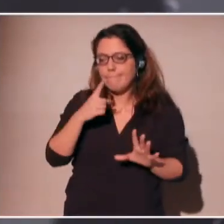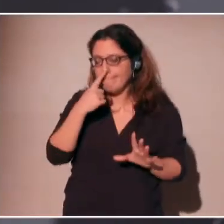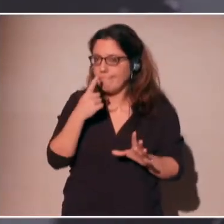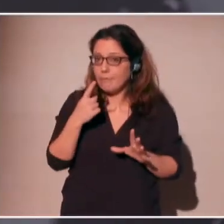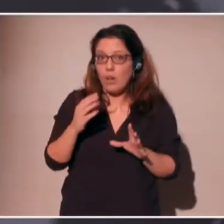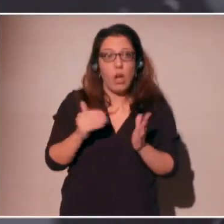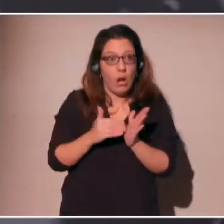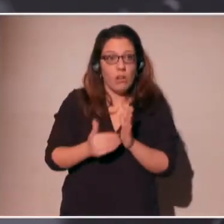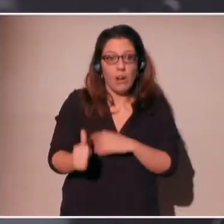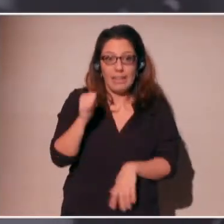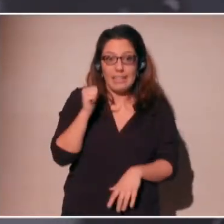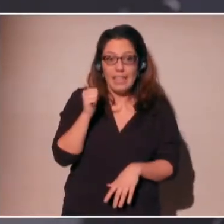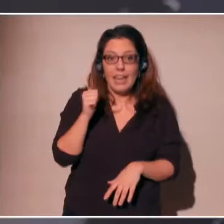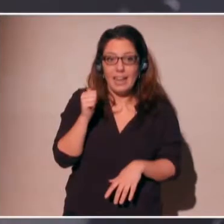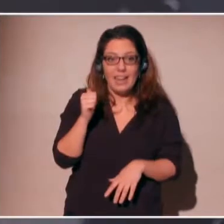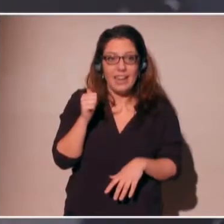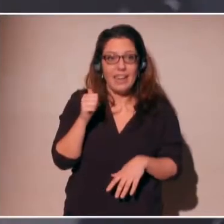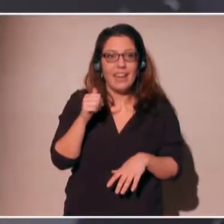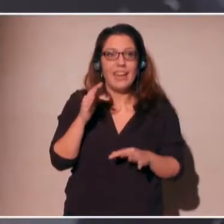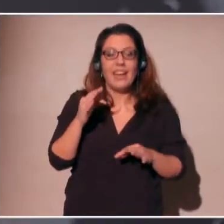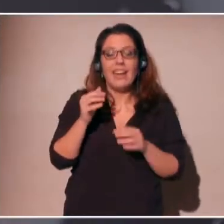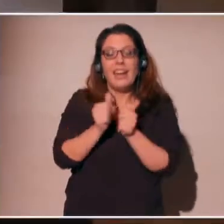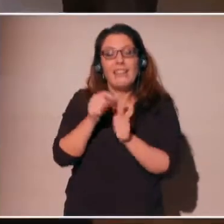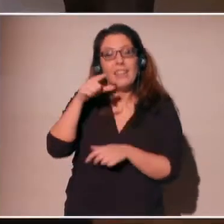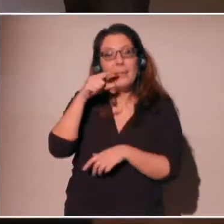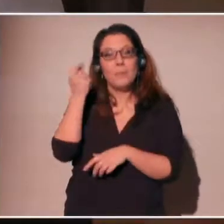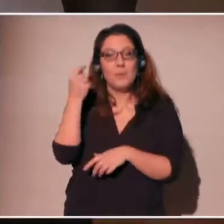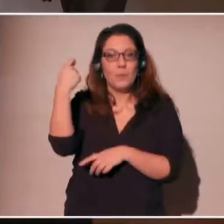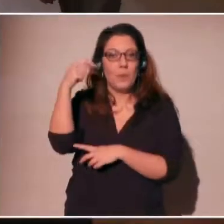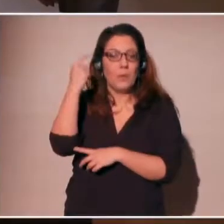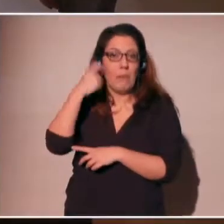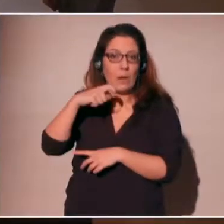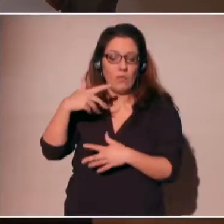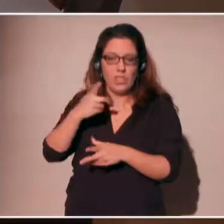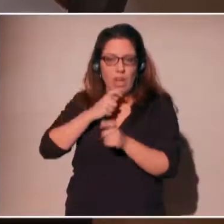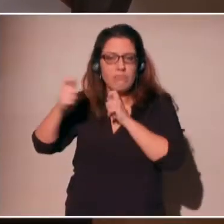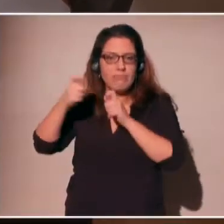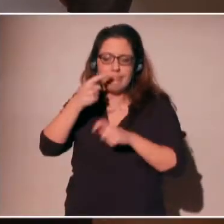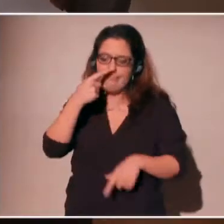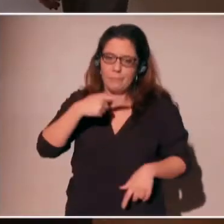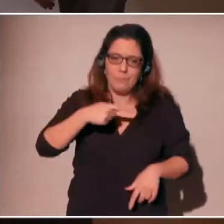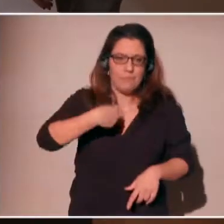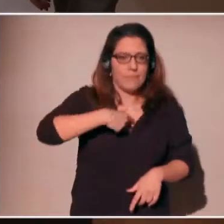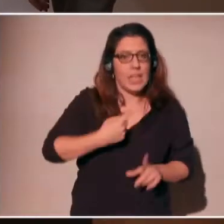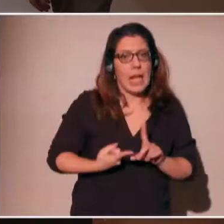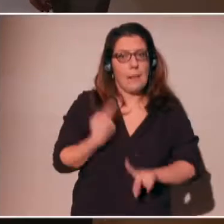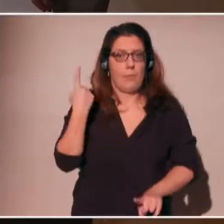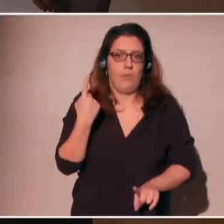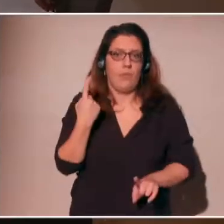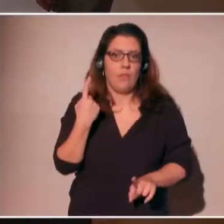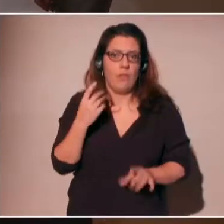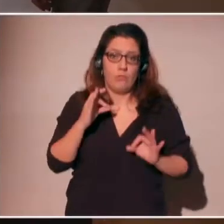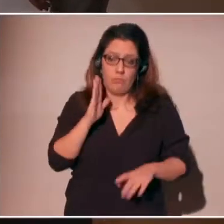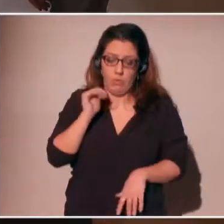Malin more than once. Actually, yesterday we were just discussing this around a discussion with President Macron. This